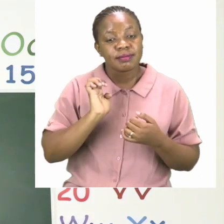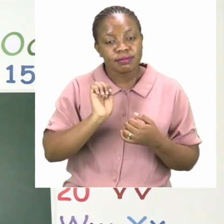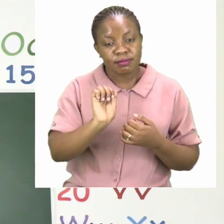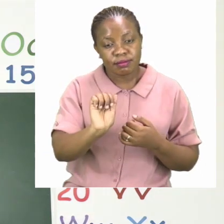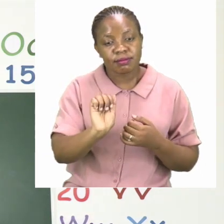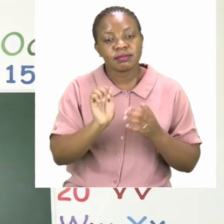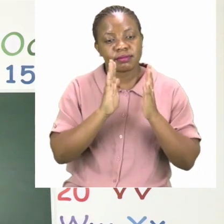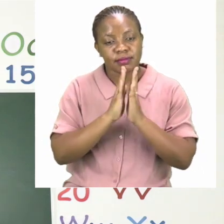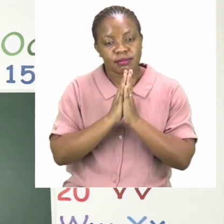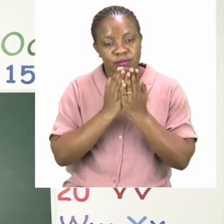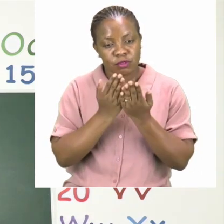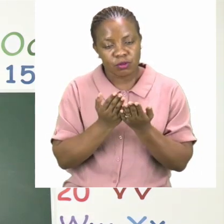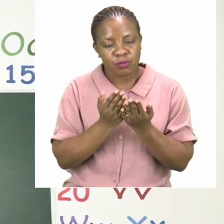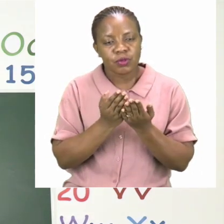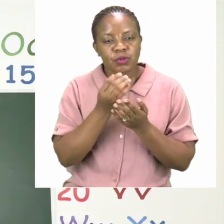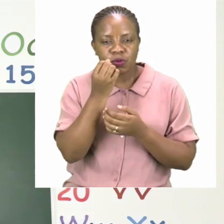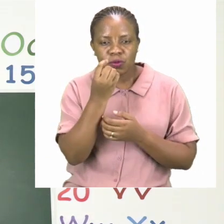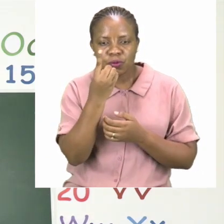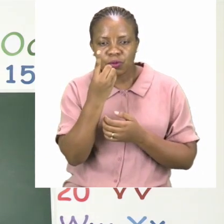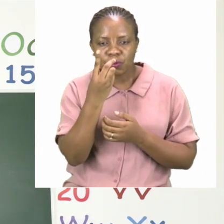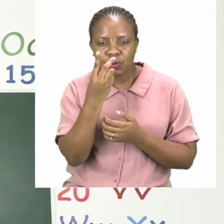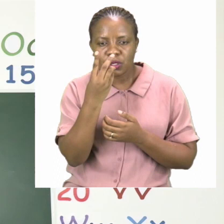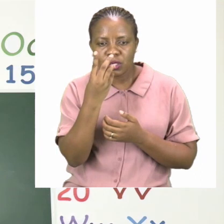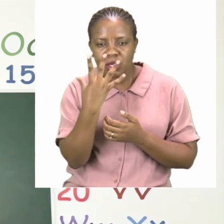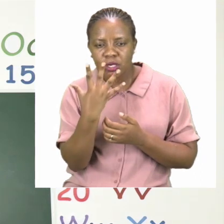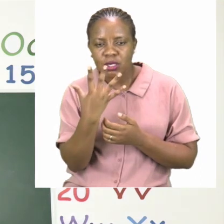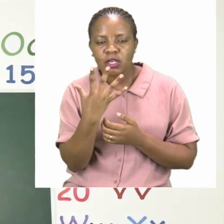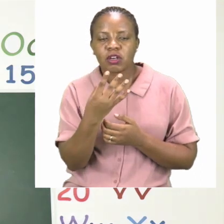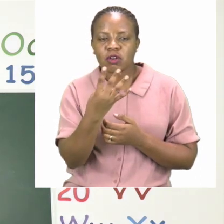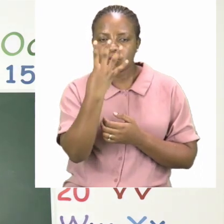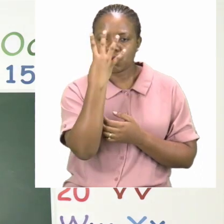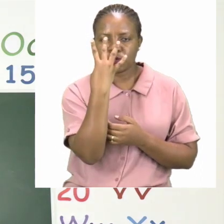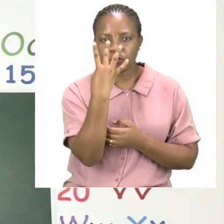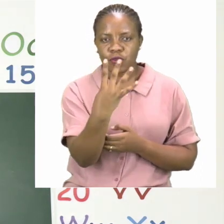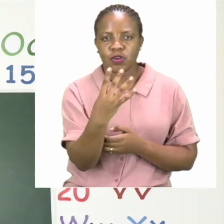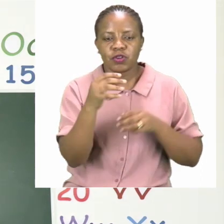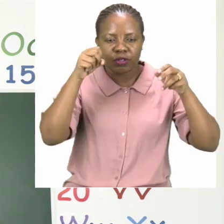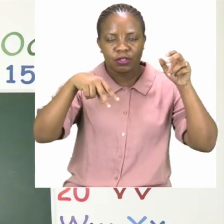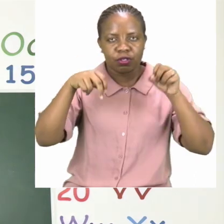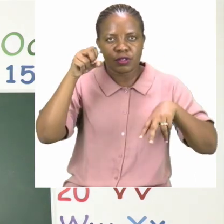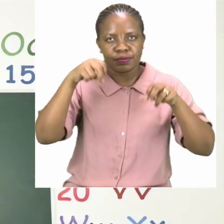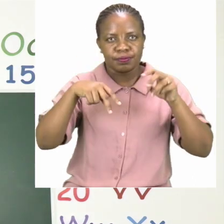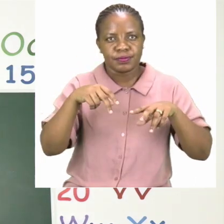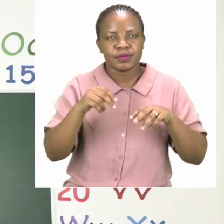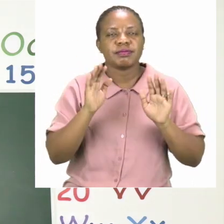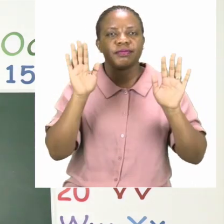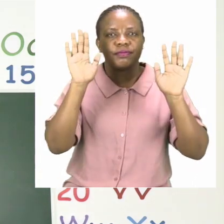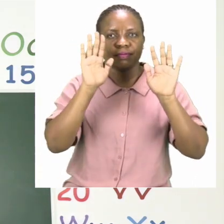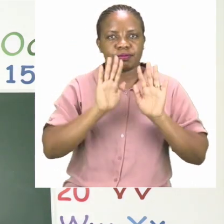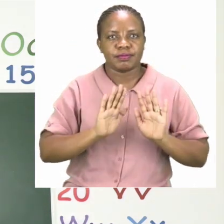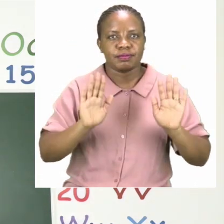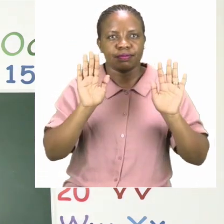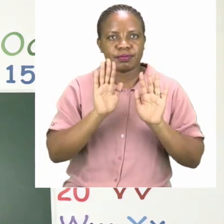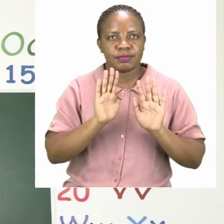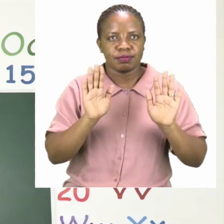four stars. Remember to count them before you color them. You are also going to count